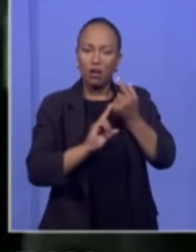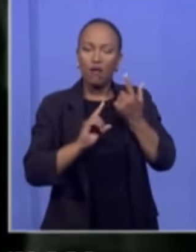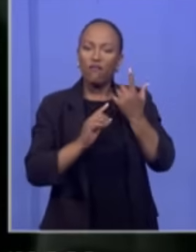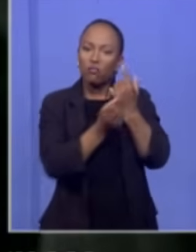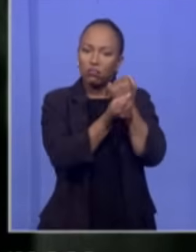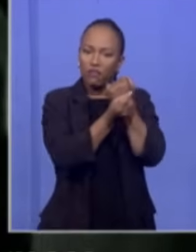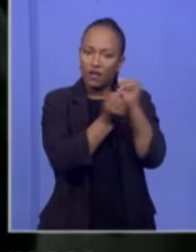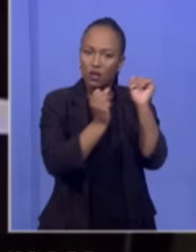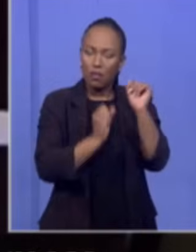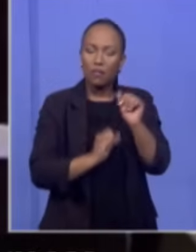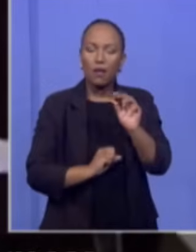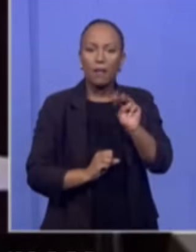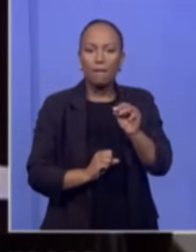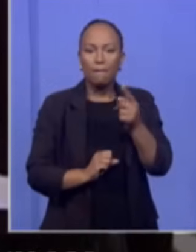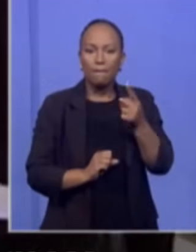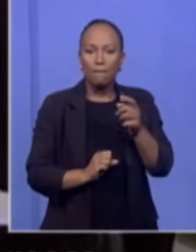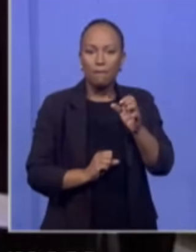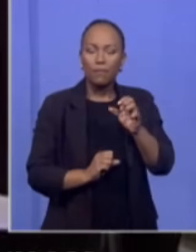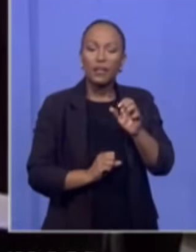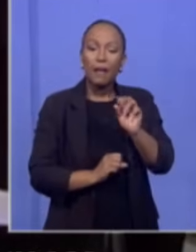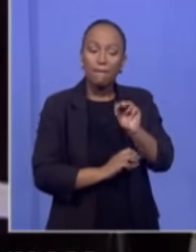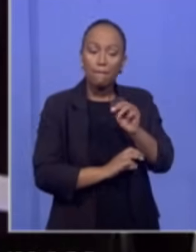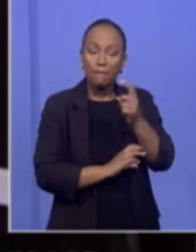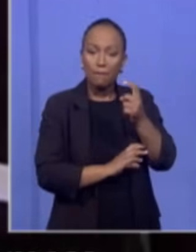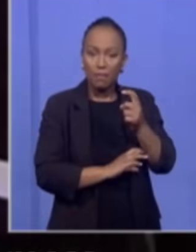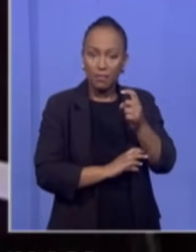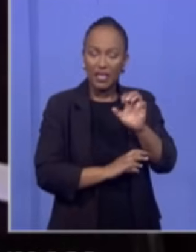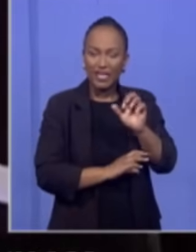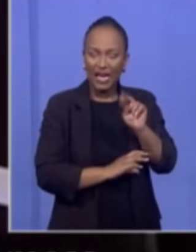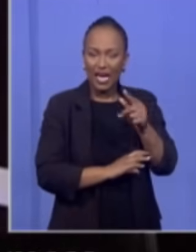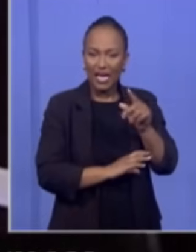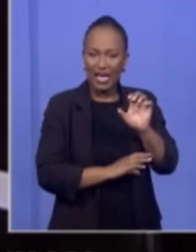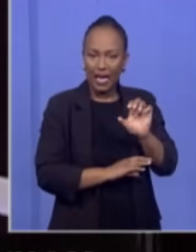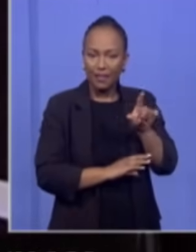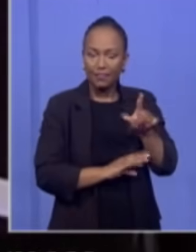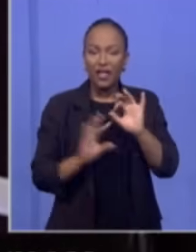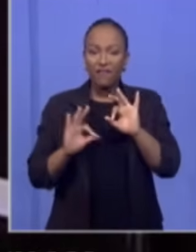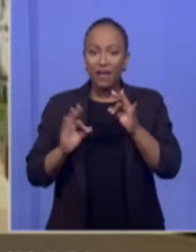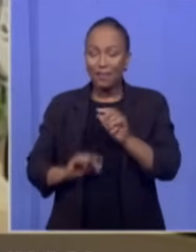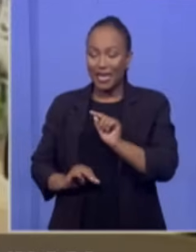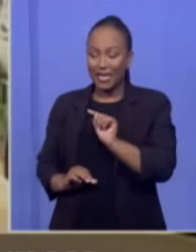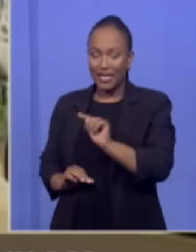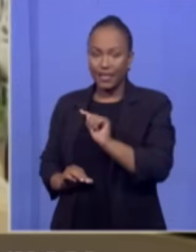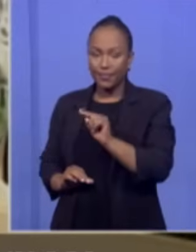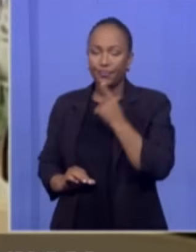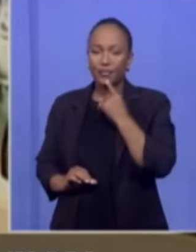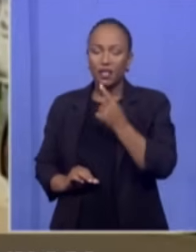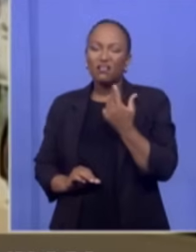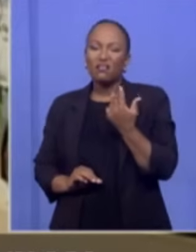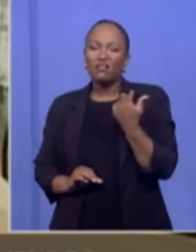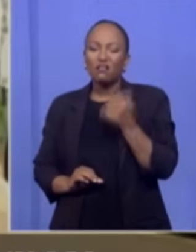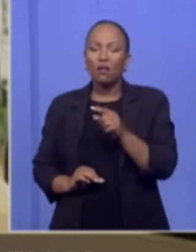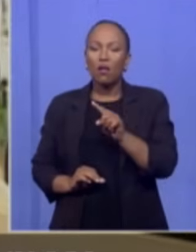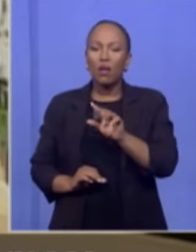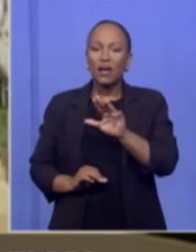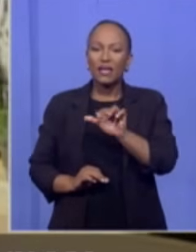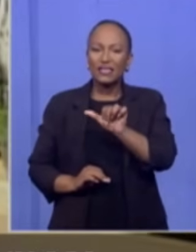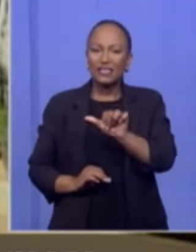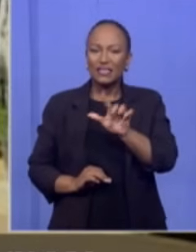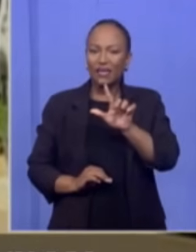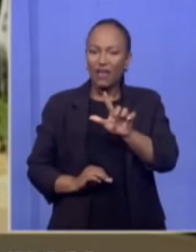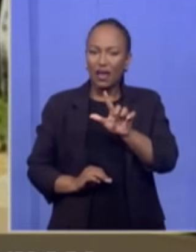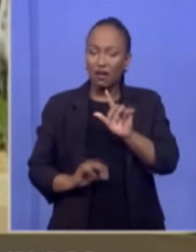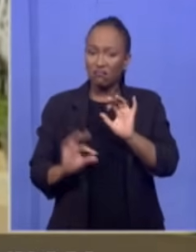Mngenge. Lelapa la ga Luthuli le dumela gore dipatlisiso tse di ka ga leso la gagwe tsa 1967 ga di a tsamaisiwa